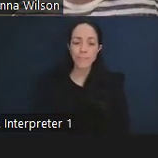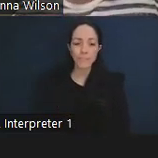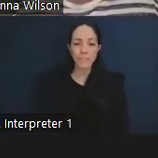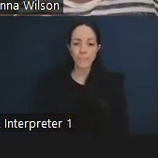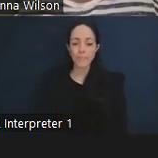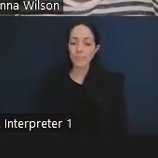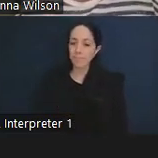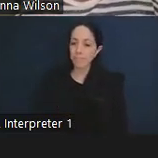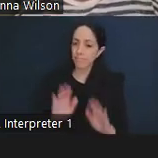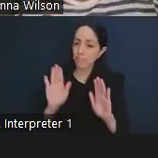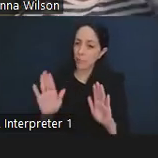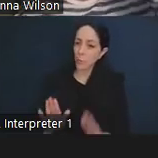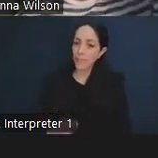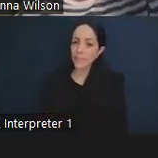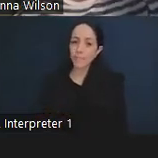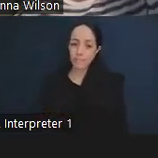Great.